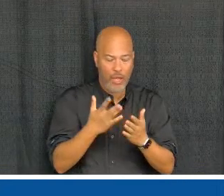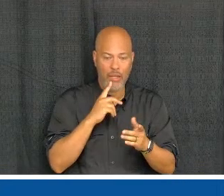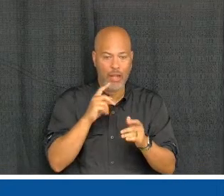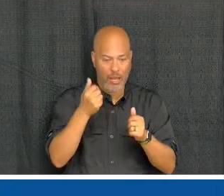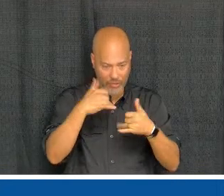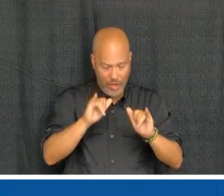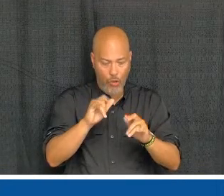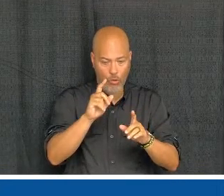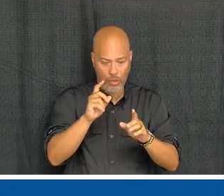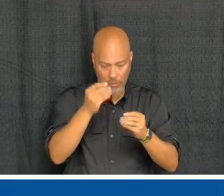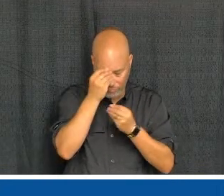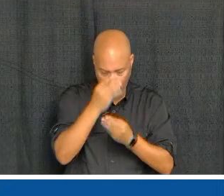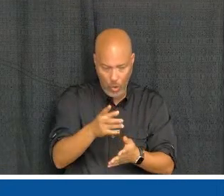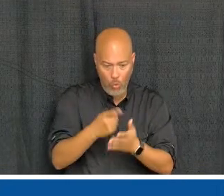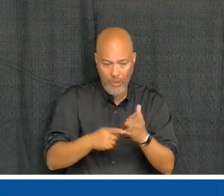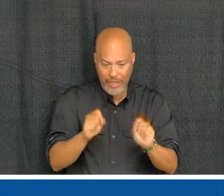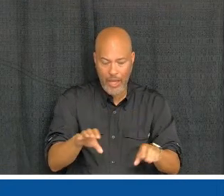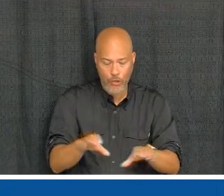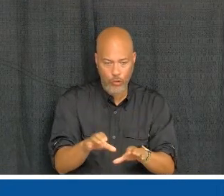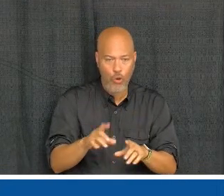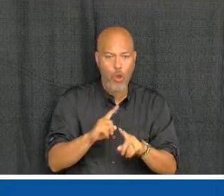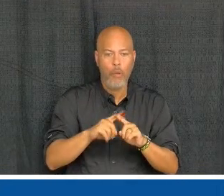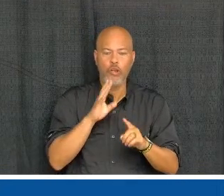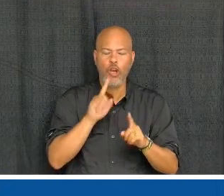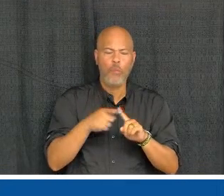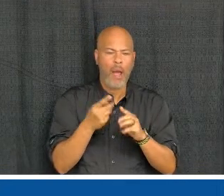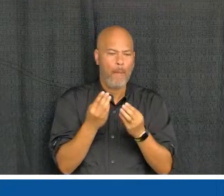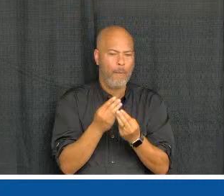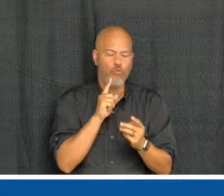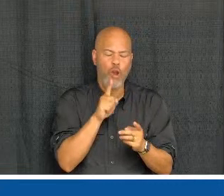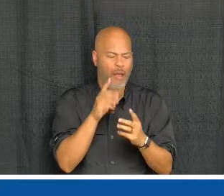what they can do. This really deals with materials,